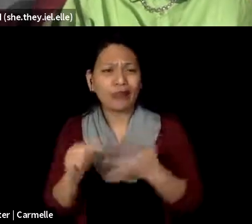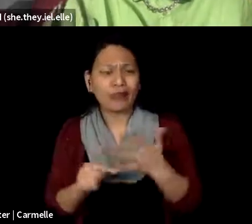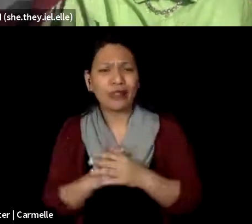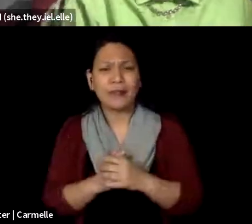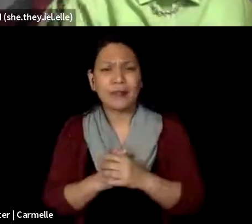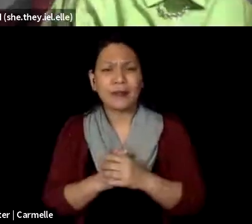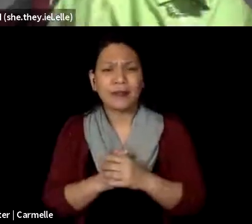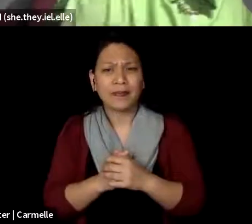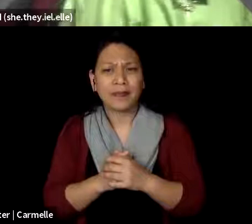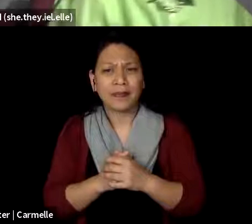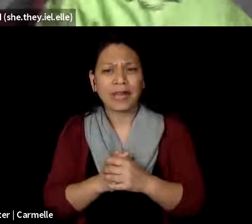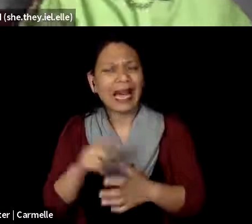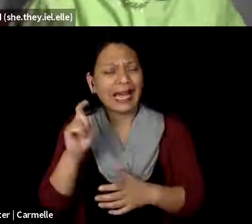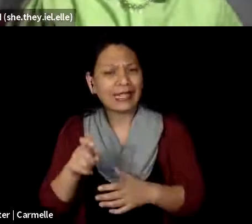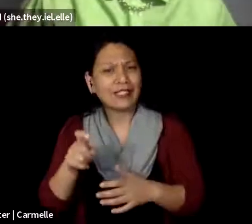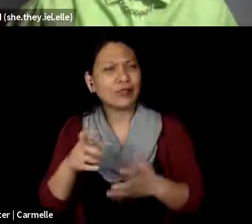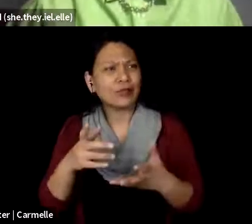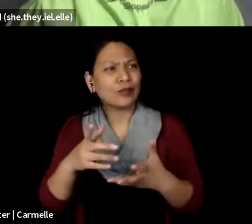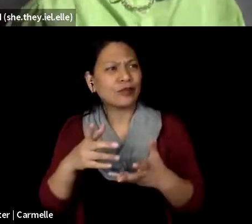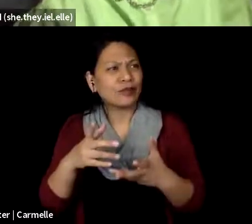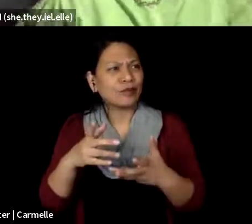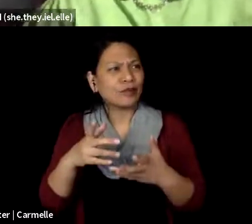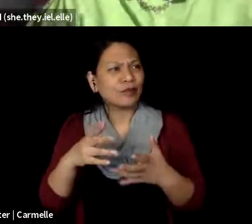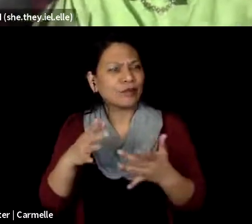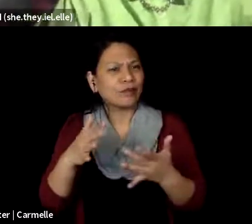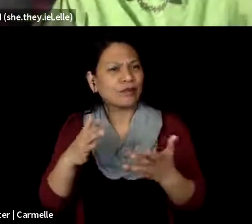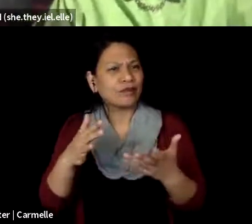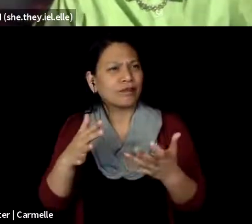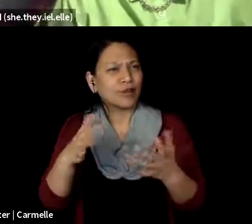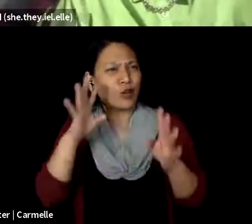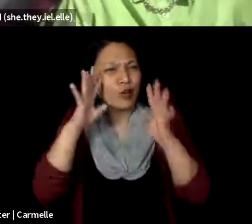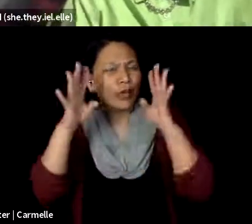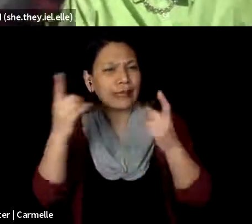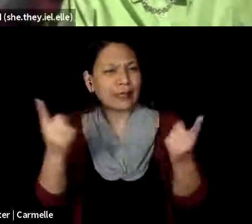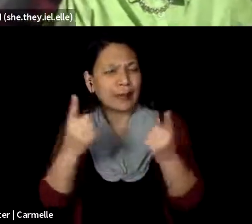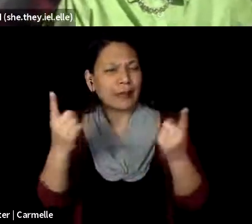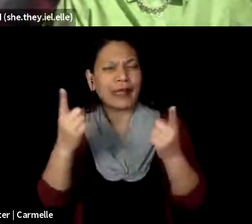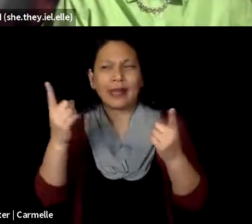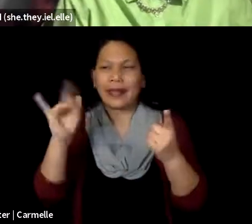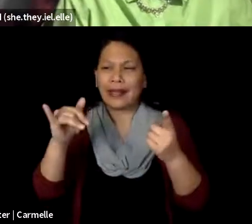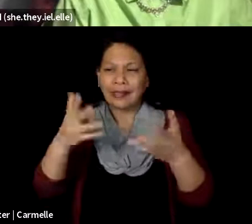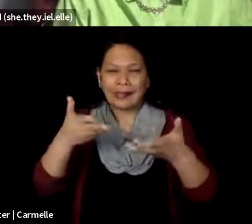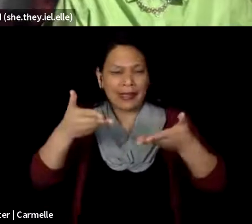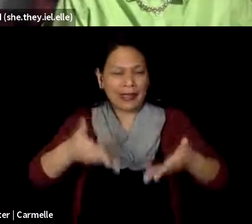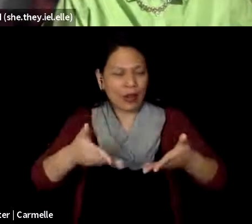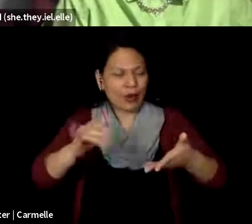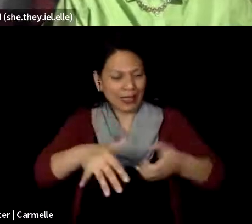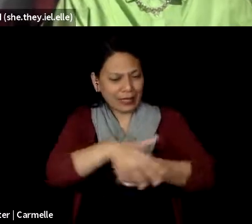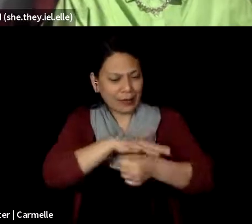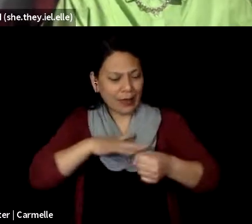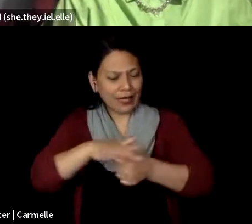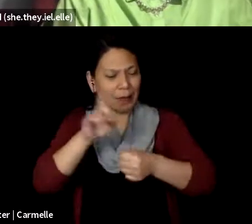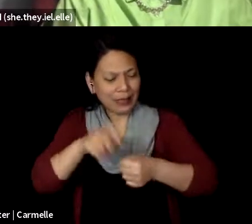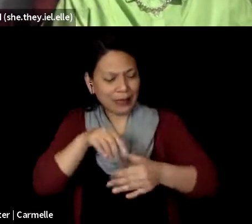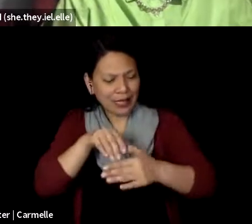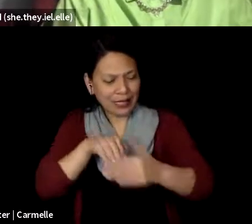I also need to be a part of creating something that lives within that realm, that it needs to be accessible for everybody.